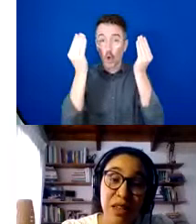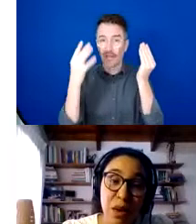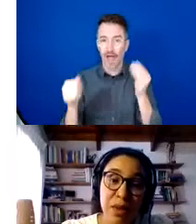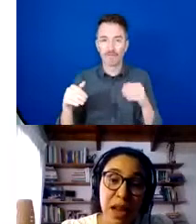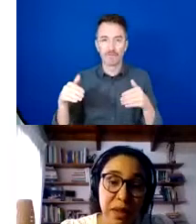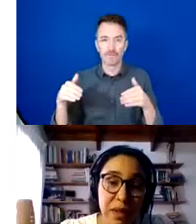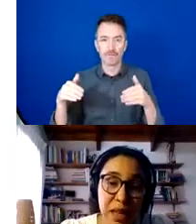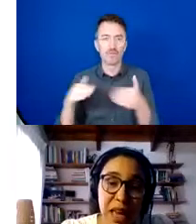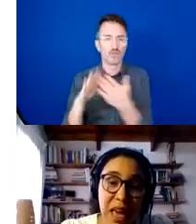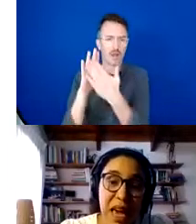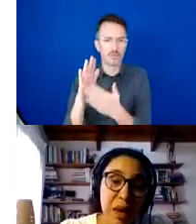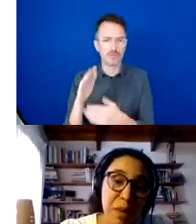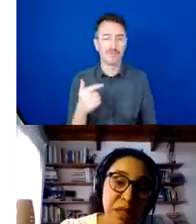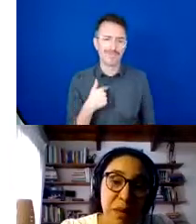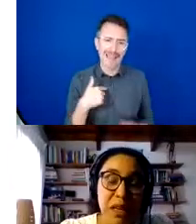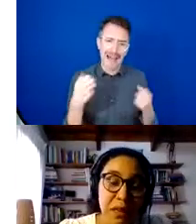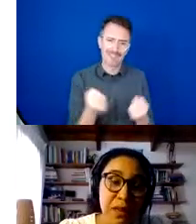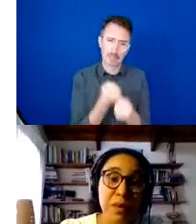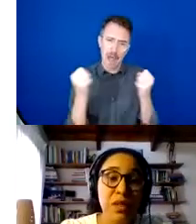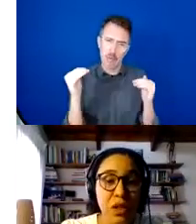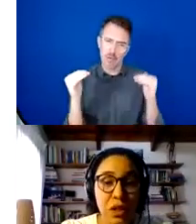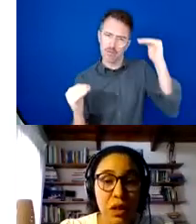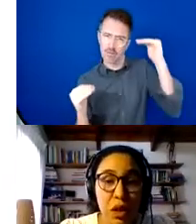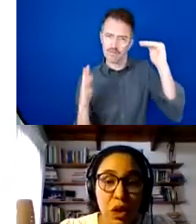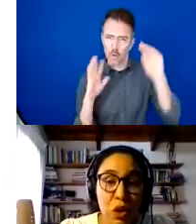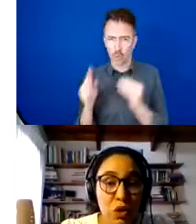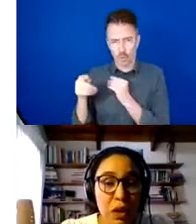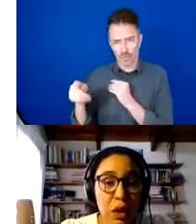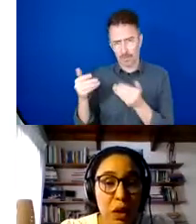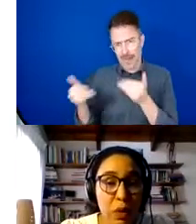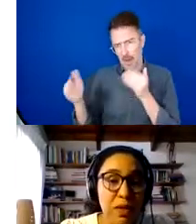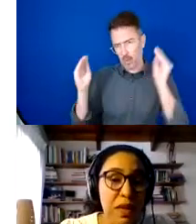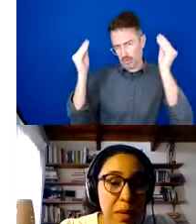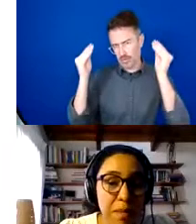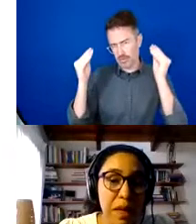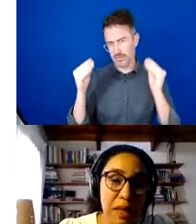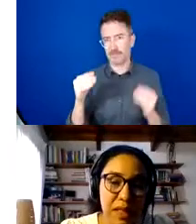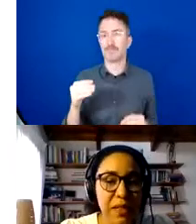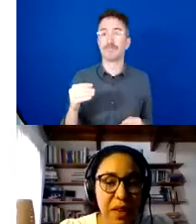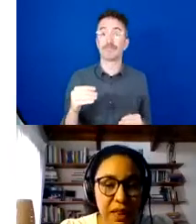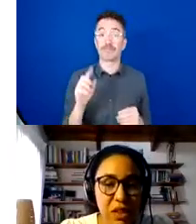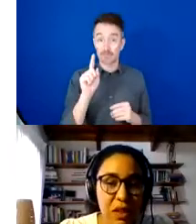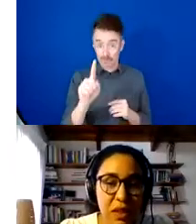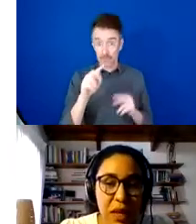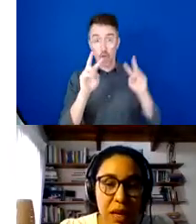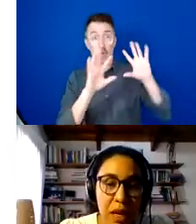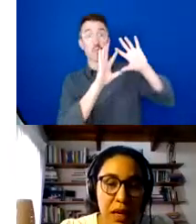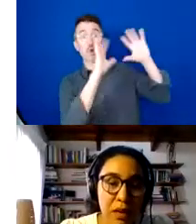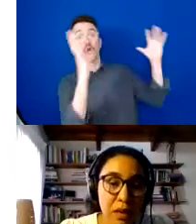on the global level and puts me in a different position, usually with some